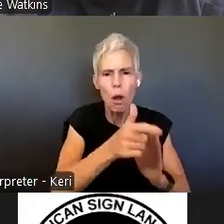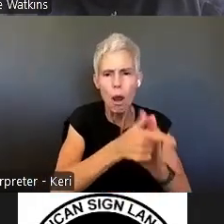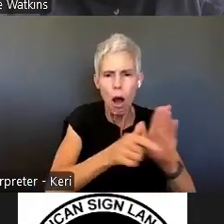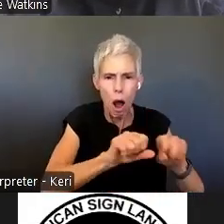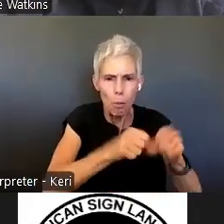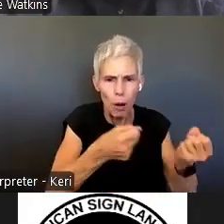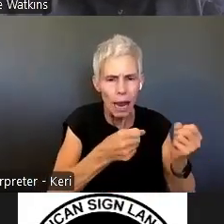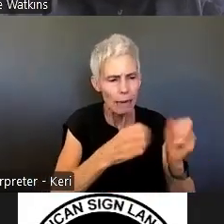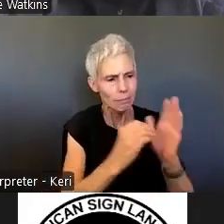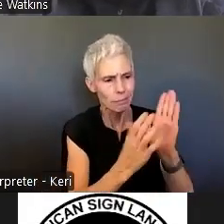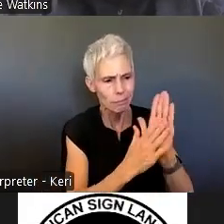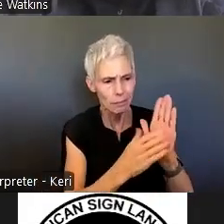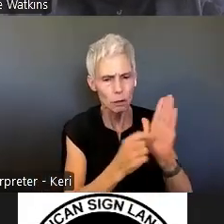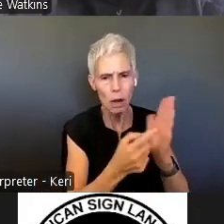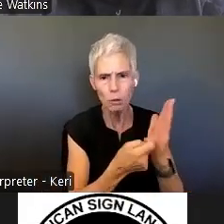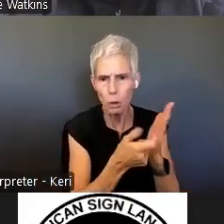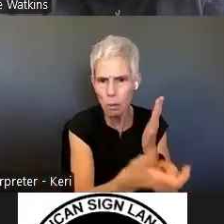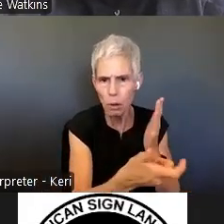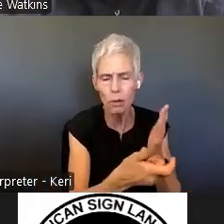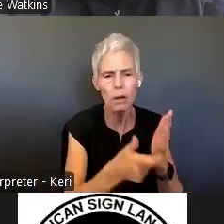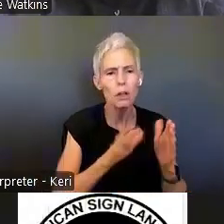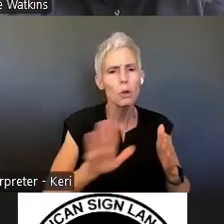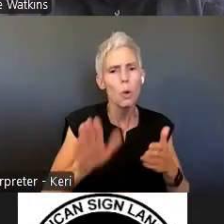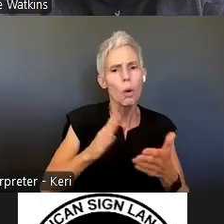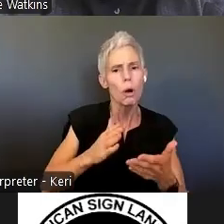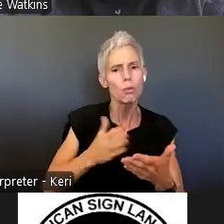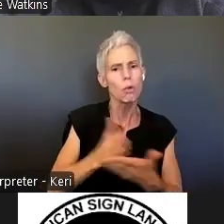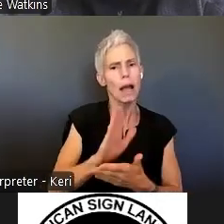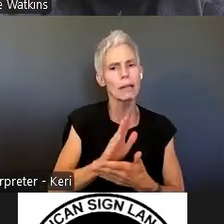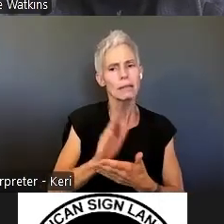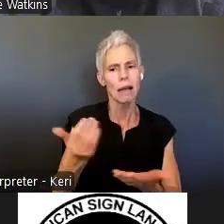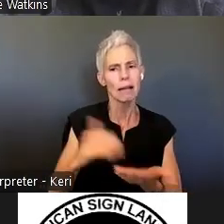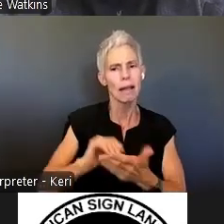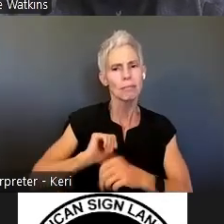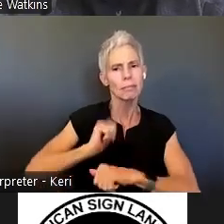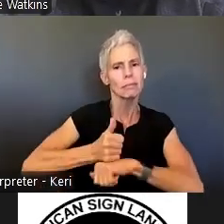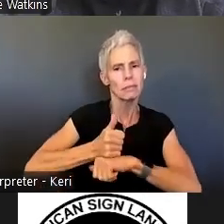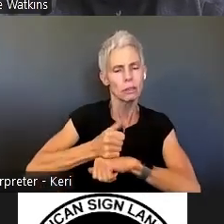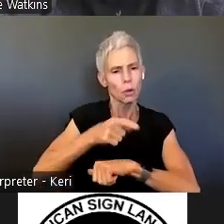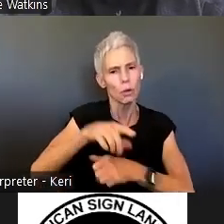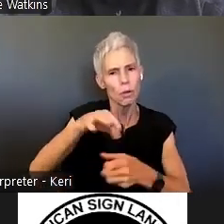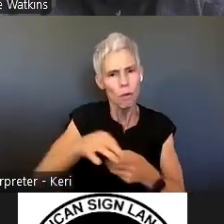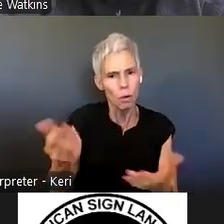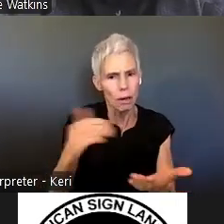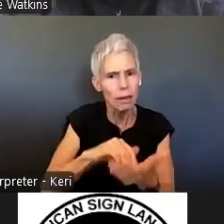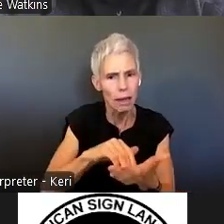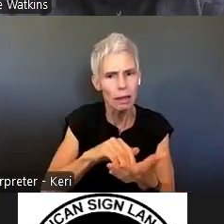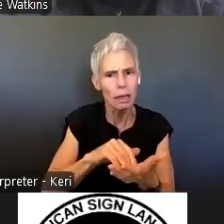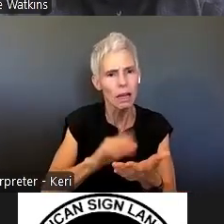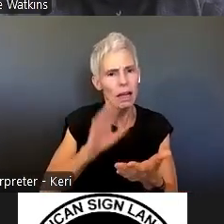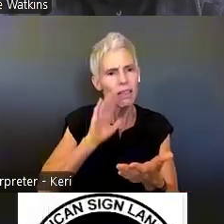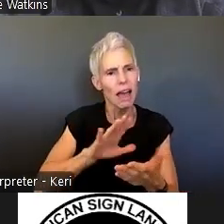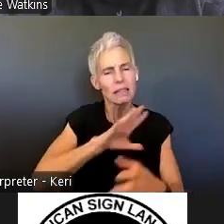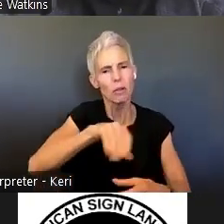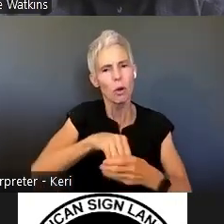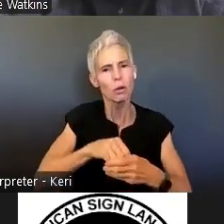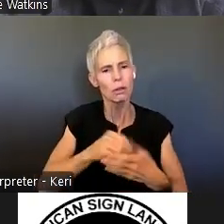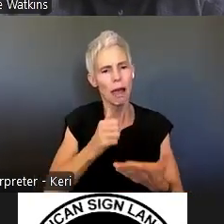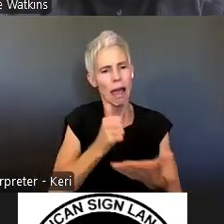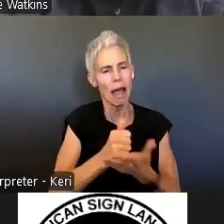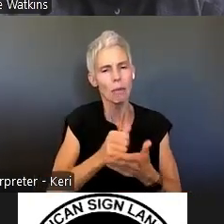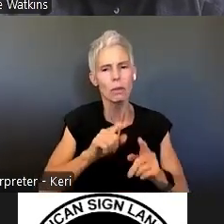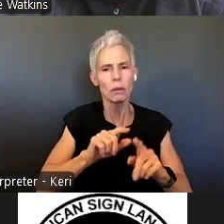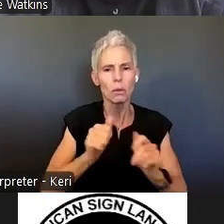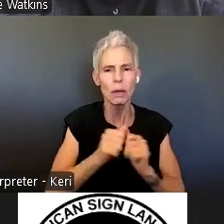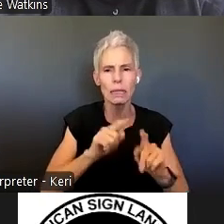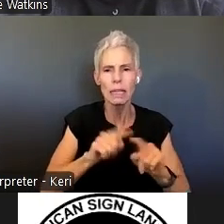rights restored so you can vote again. That's all part of helping the services that they need to